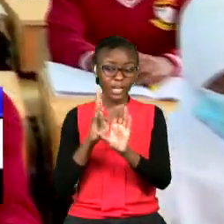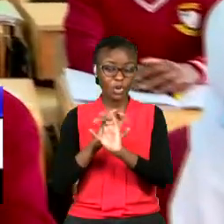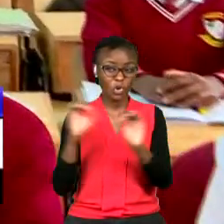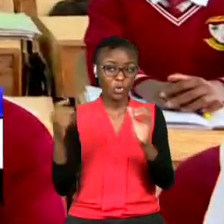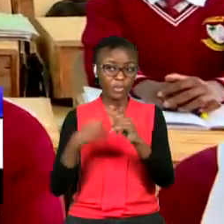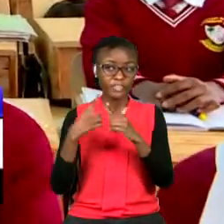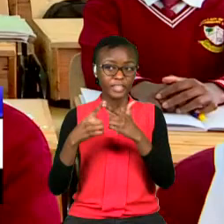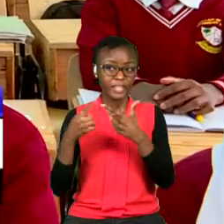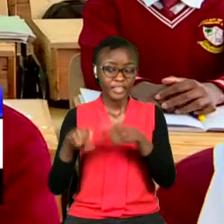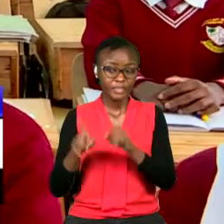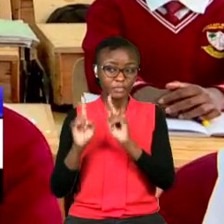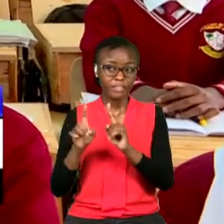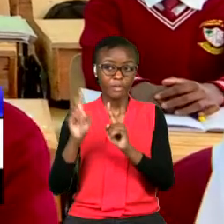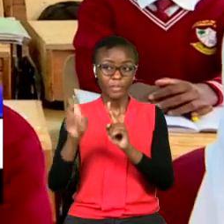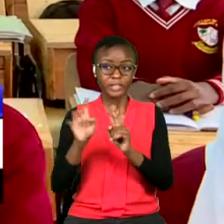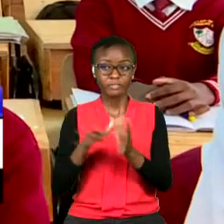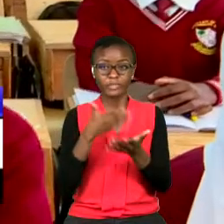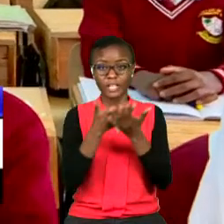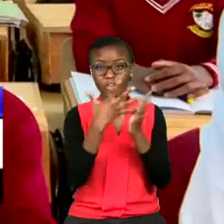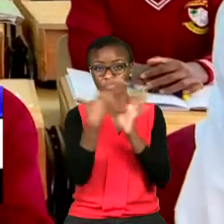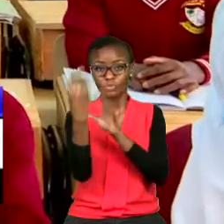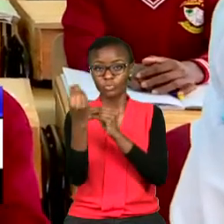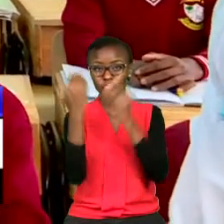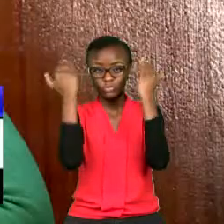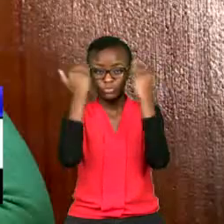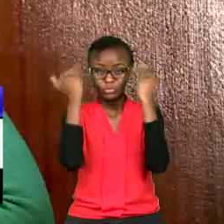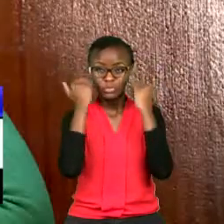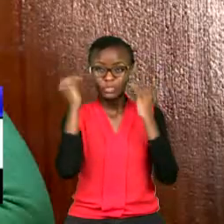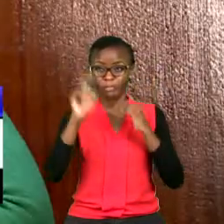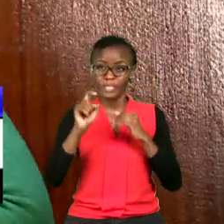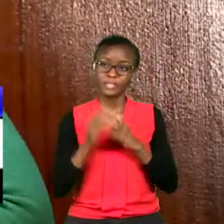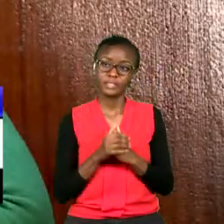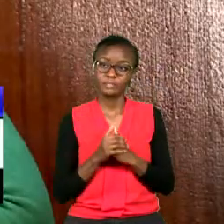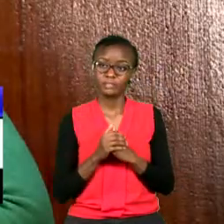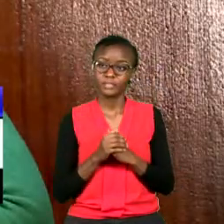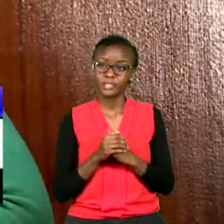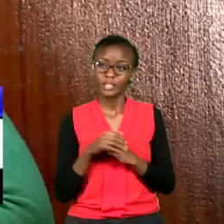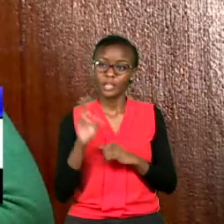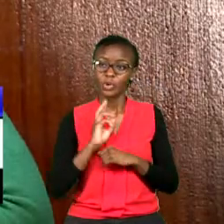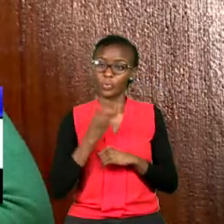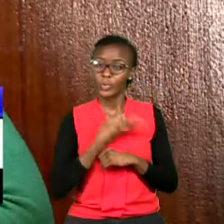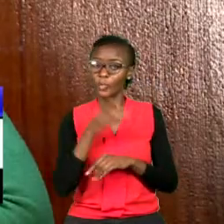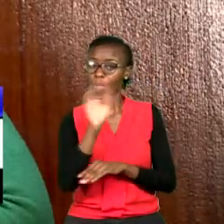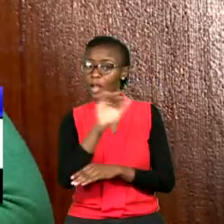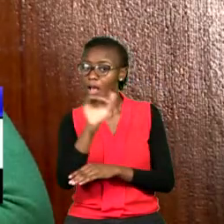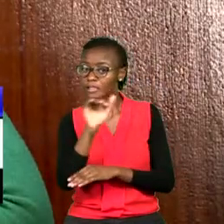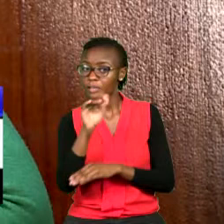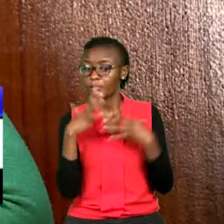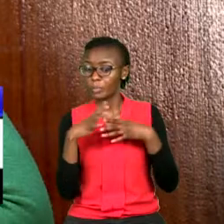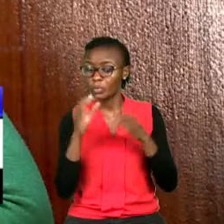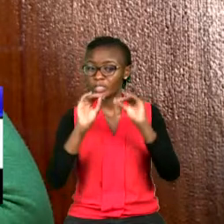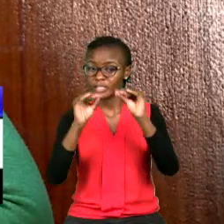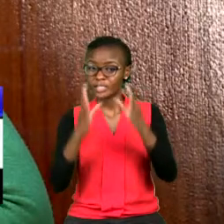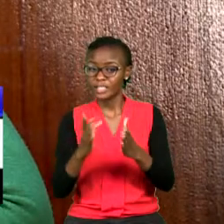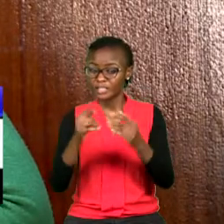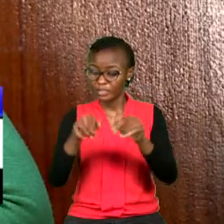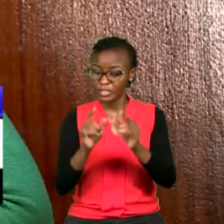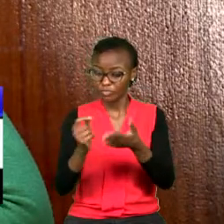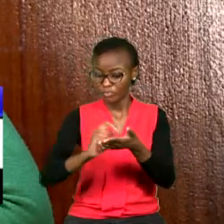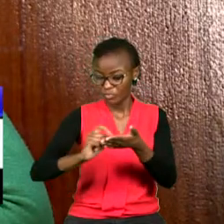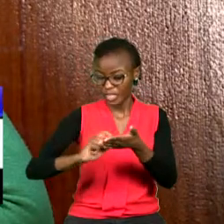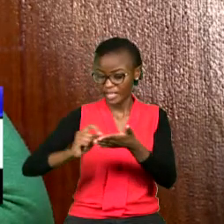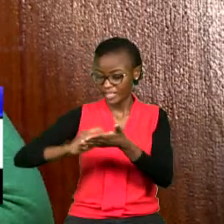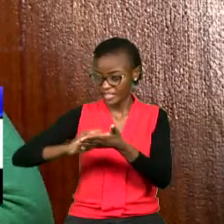say they will seek for available legal options. We are going to petition signatures from the teachers across the